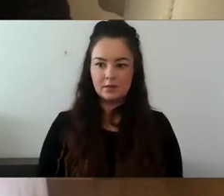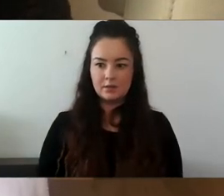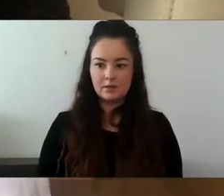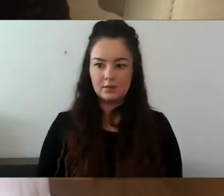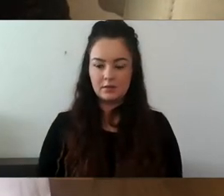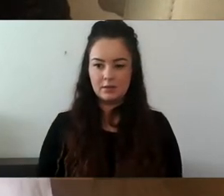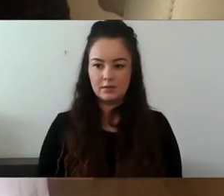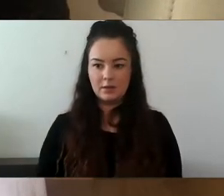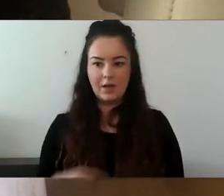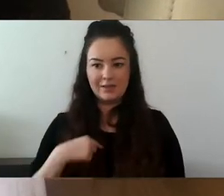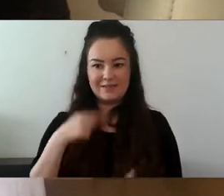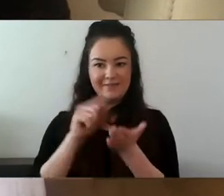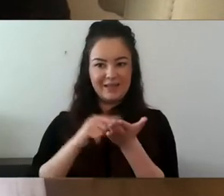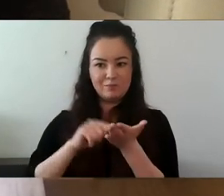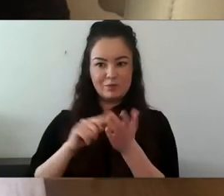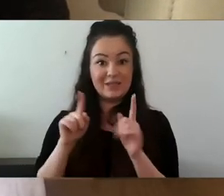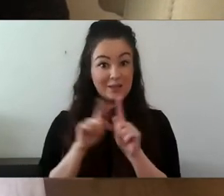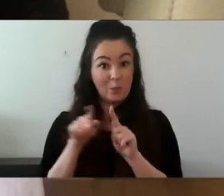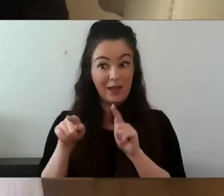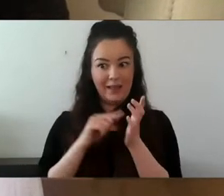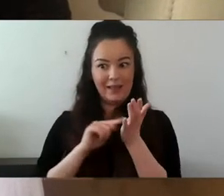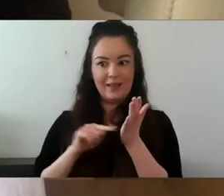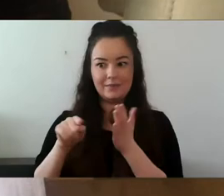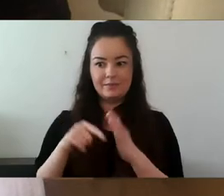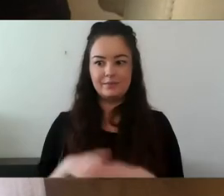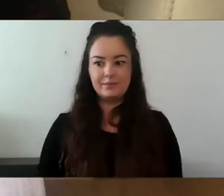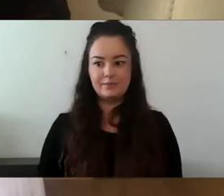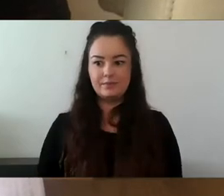and I did some fingerprinting as well.